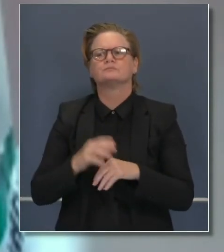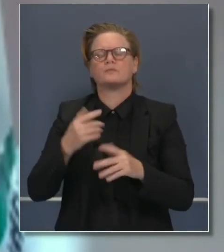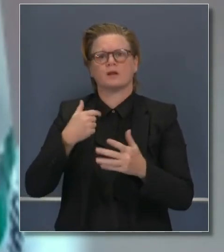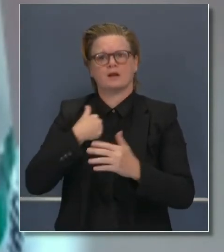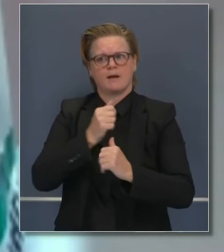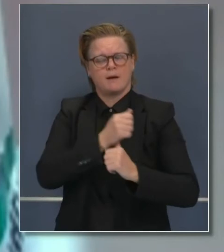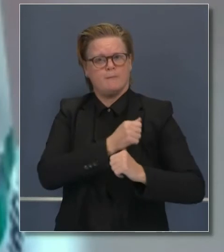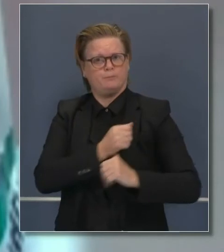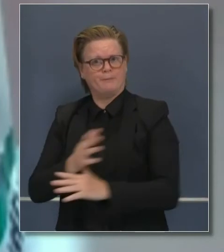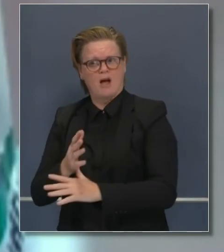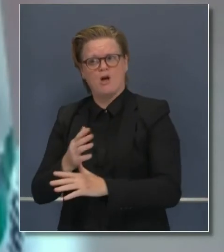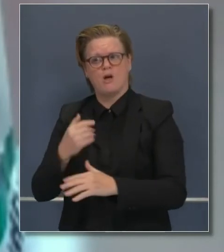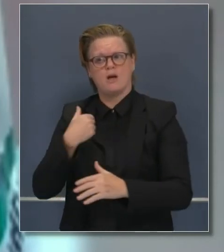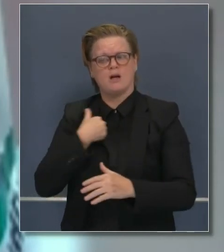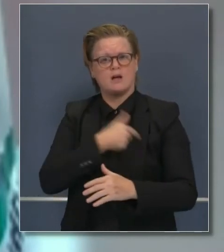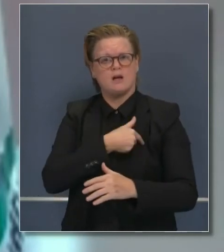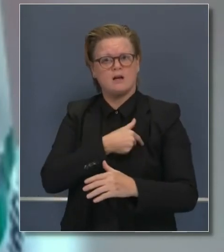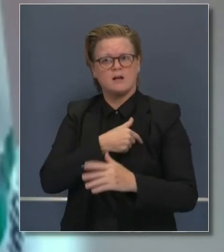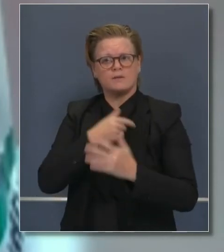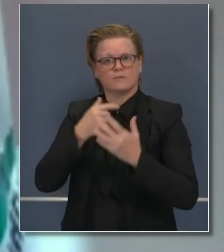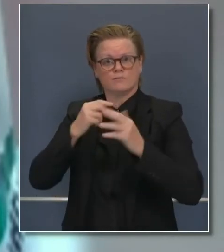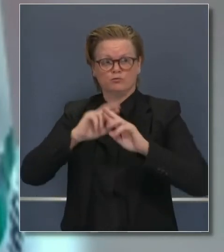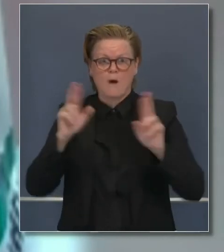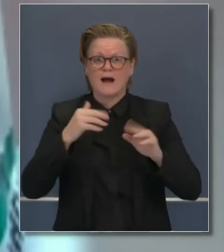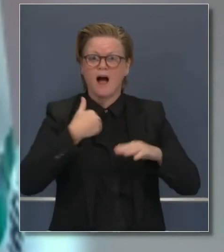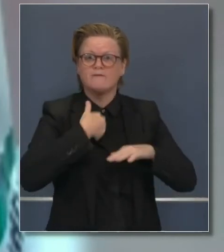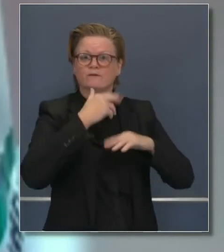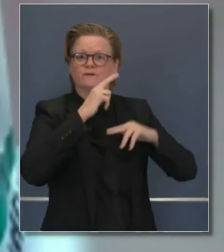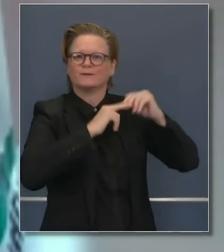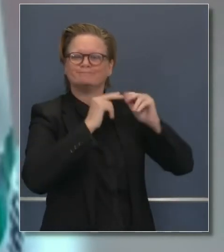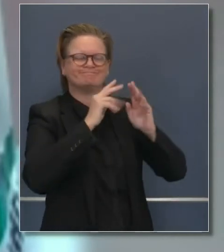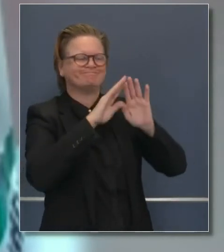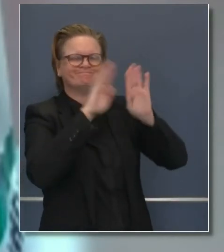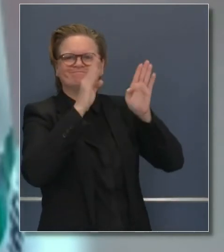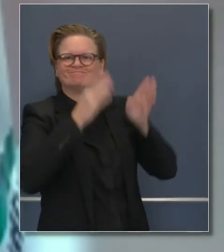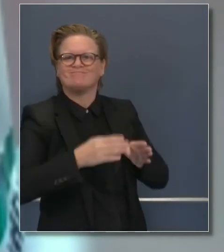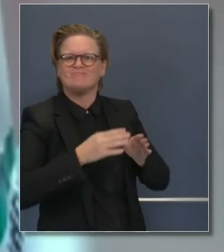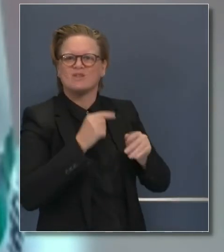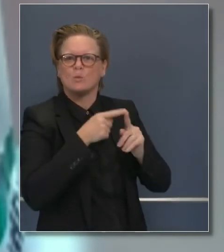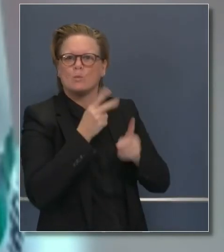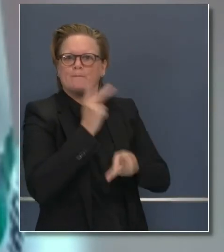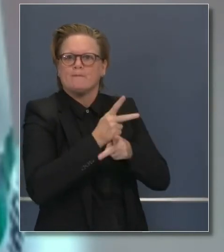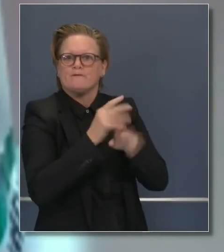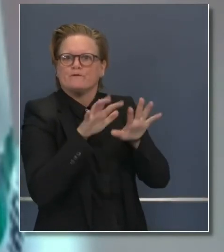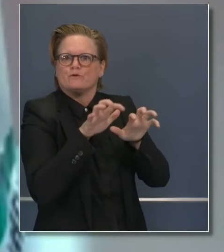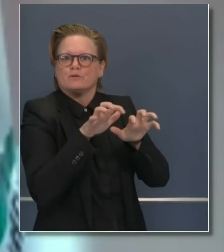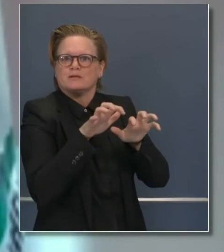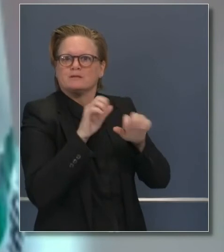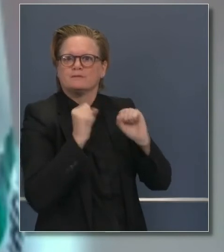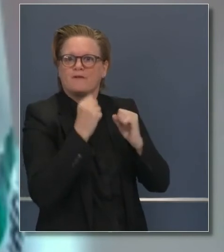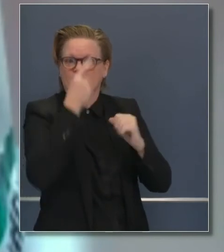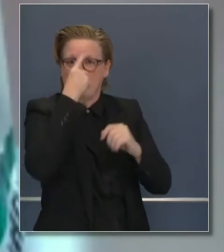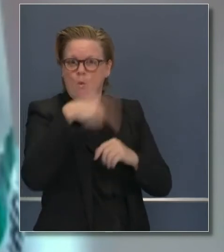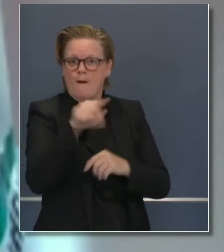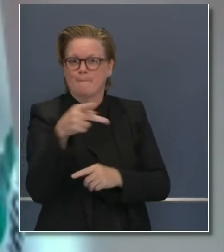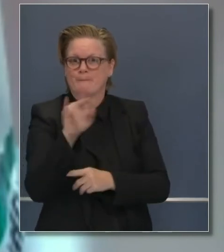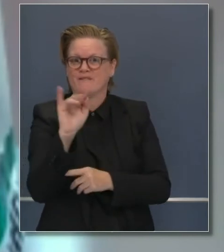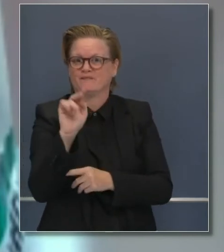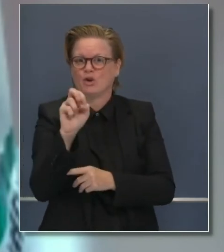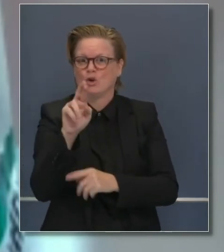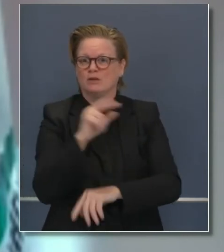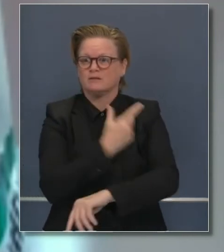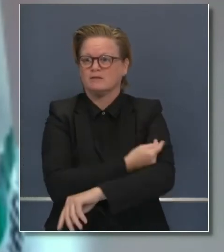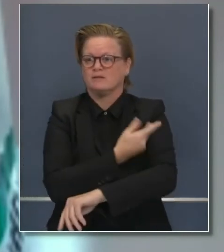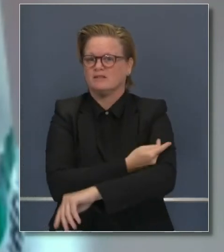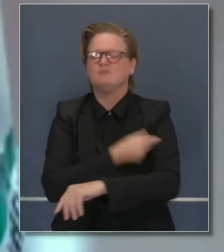327 with the freezer capacity at the local level, we have confidence at that volume that we